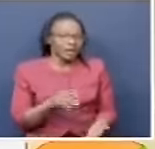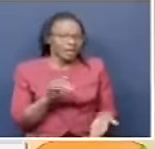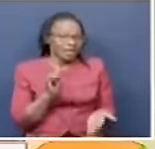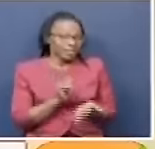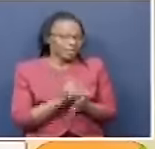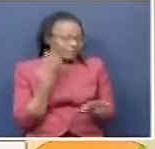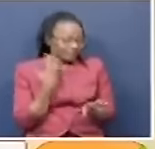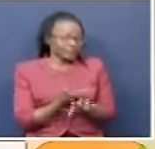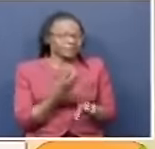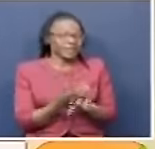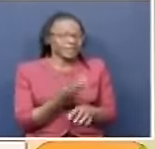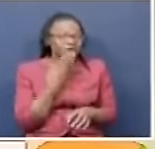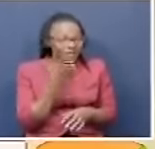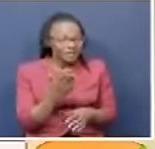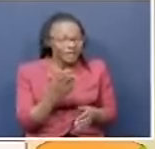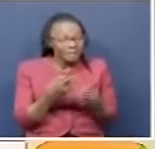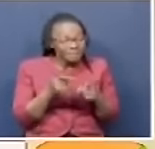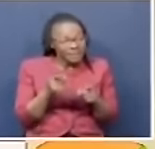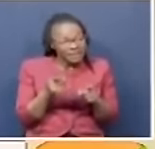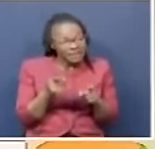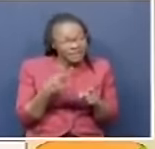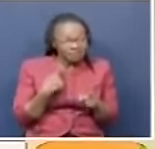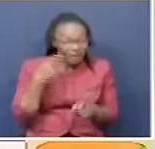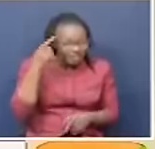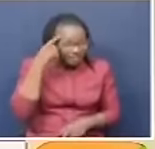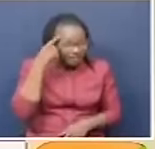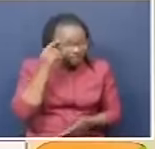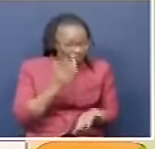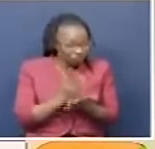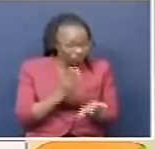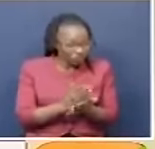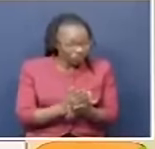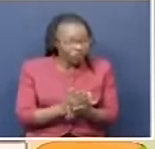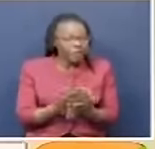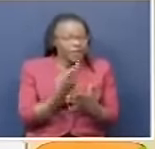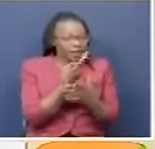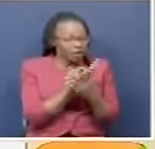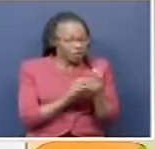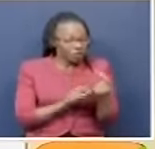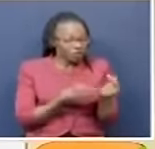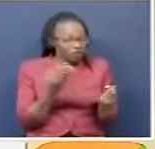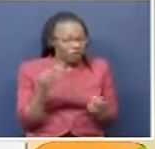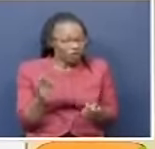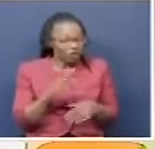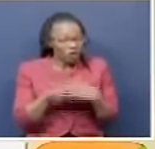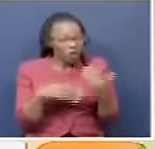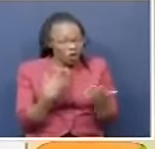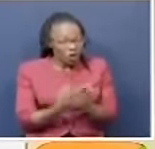difficult one to answer. But I think, seriously speaking, a combination of all of